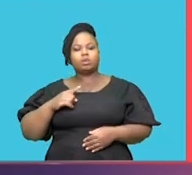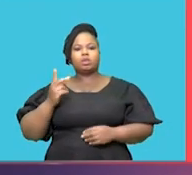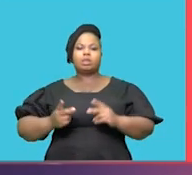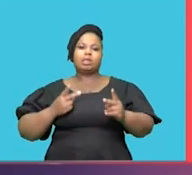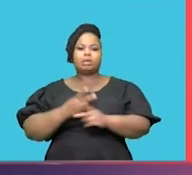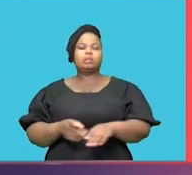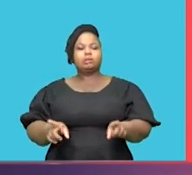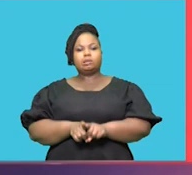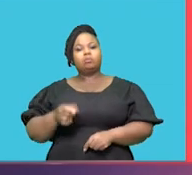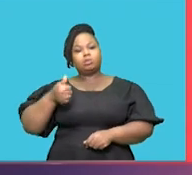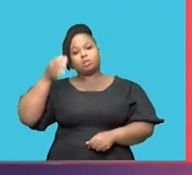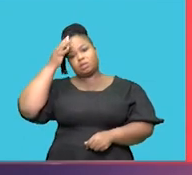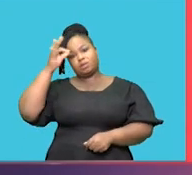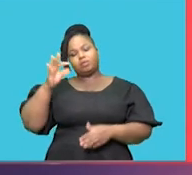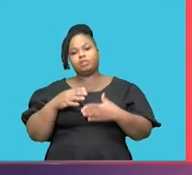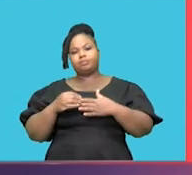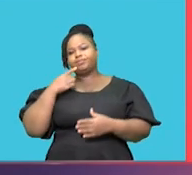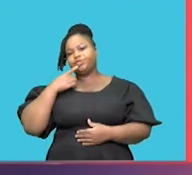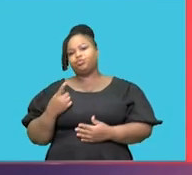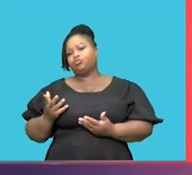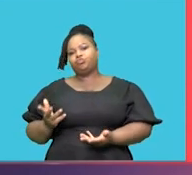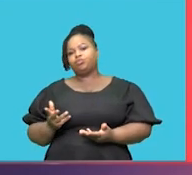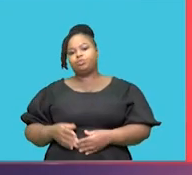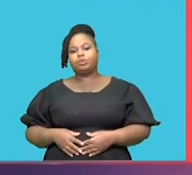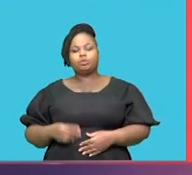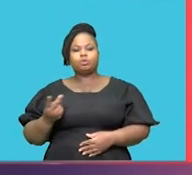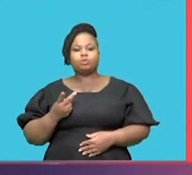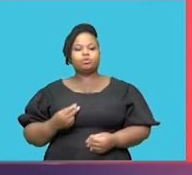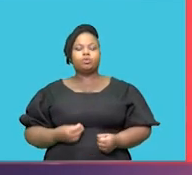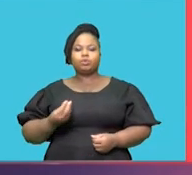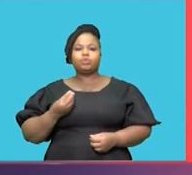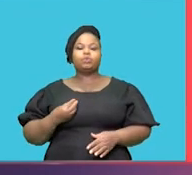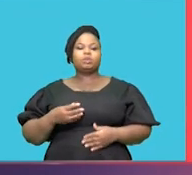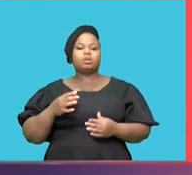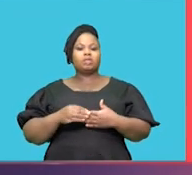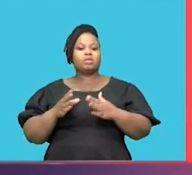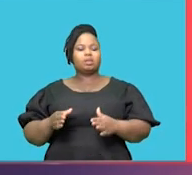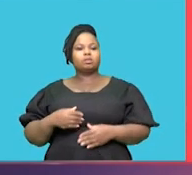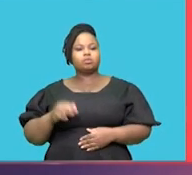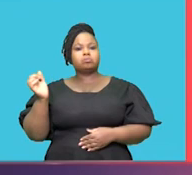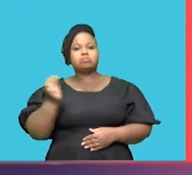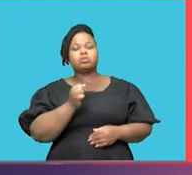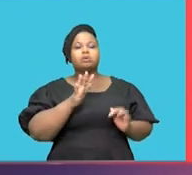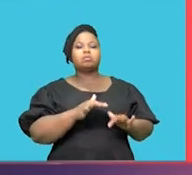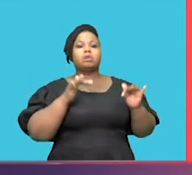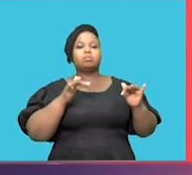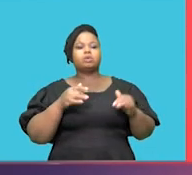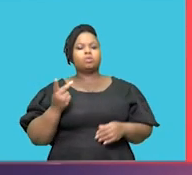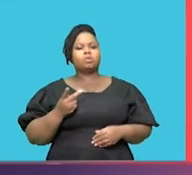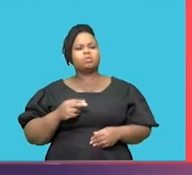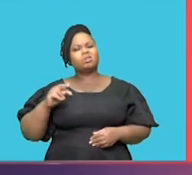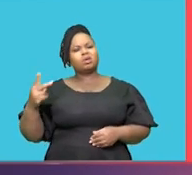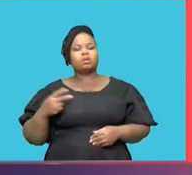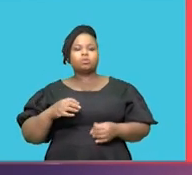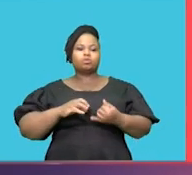what the incumbent government leadership says. Puppet youth leaders will be rewarded with cabinet posts and other perks to